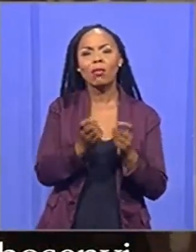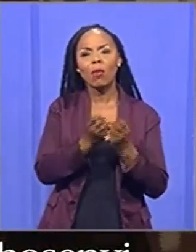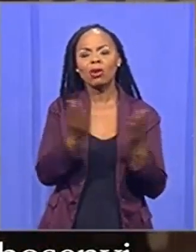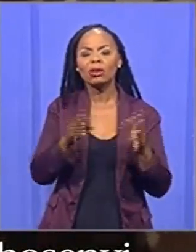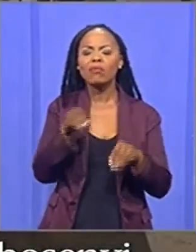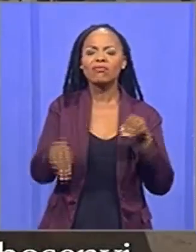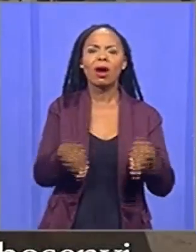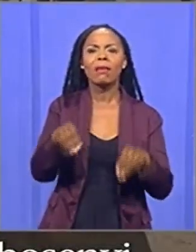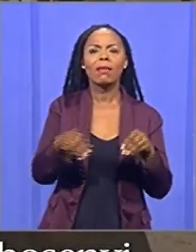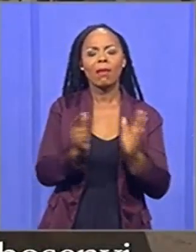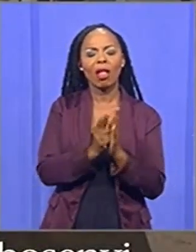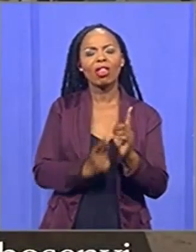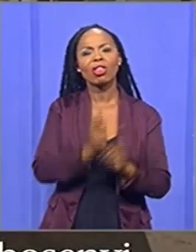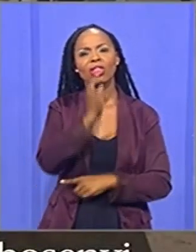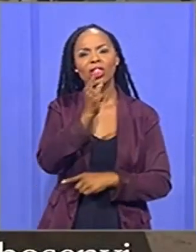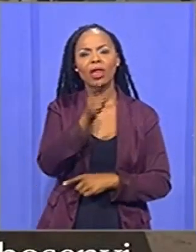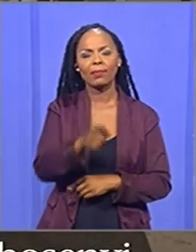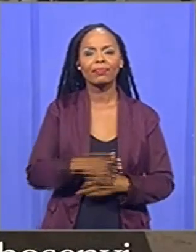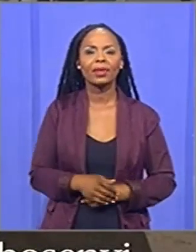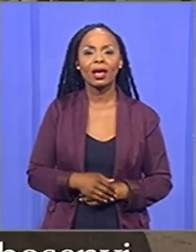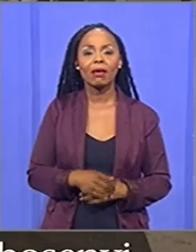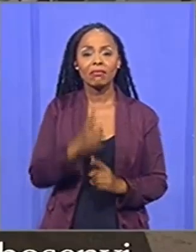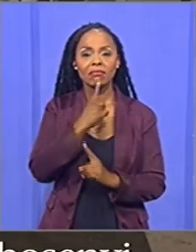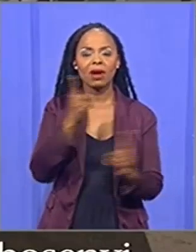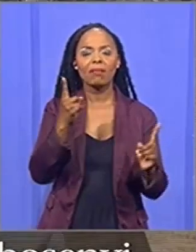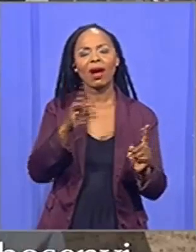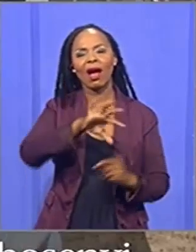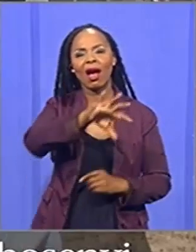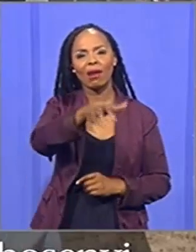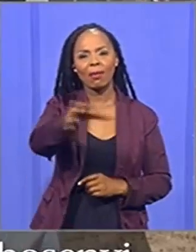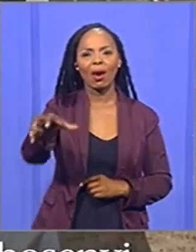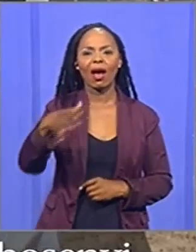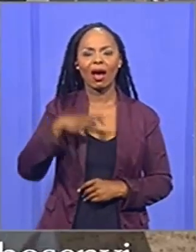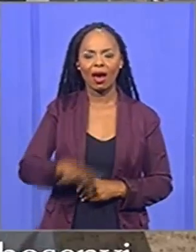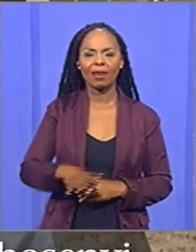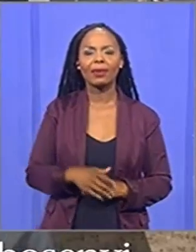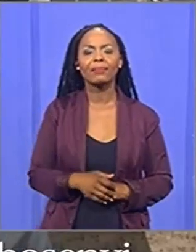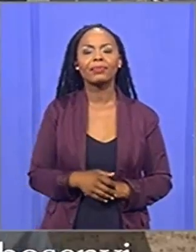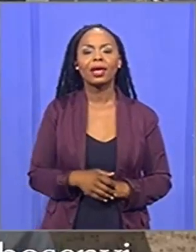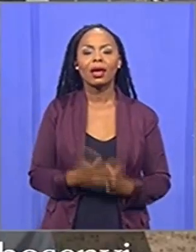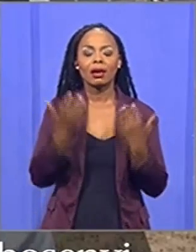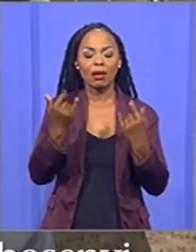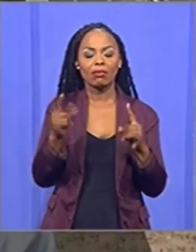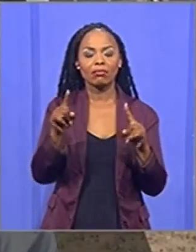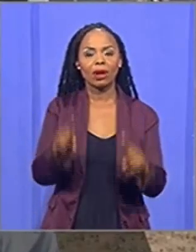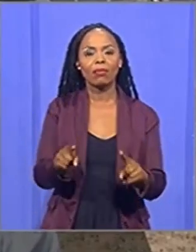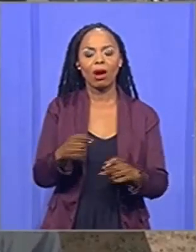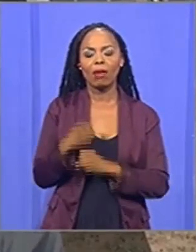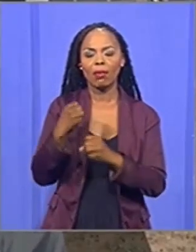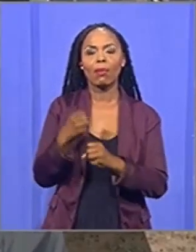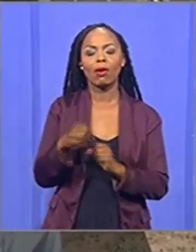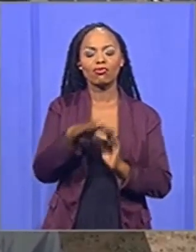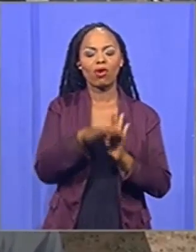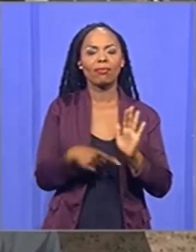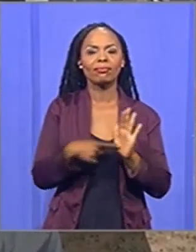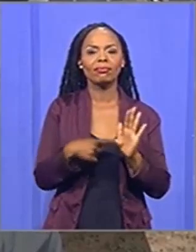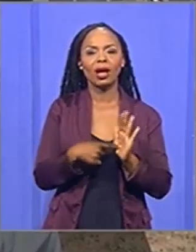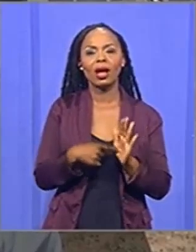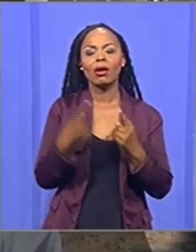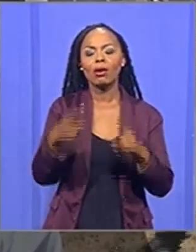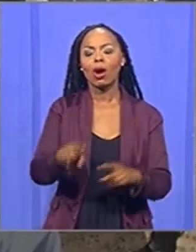re lesolo le ile go tsebagatšwa le diprofenseng tše dingwe le kgone re tle mo Rutane lefelo le lo re ke le mo dipolaseng